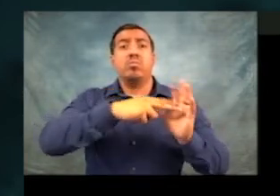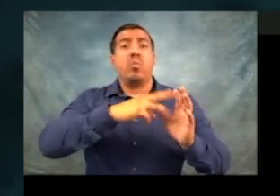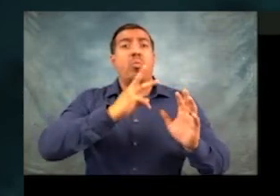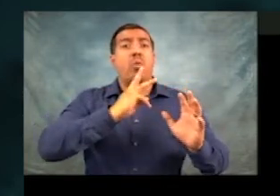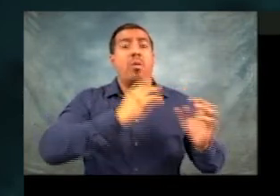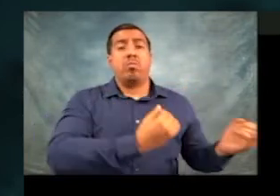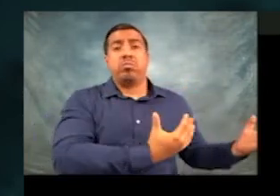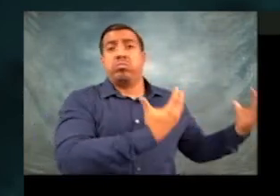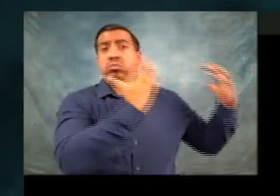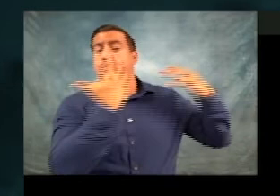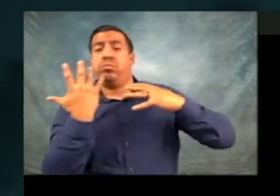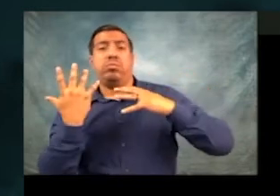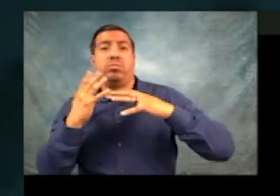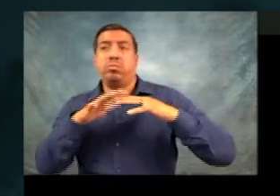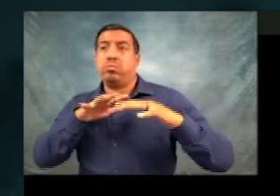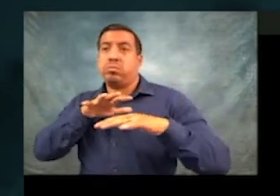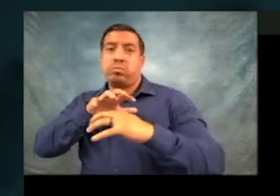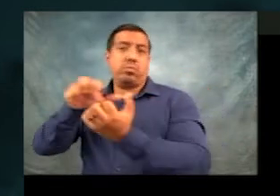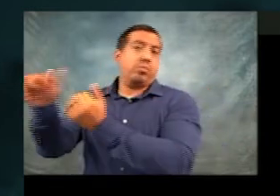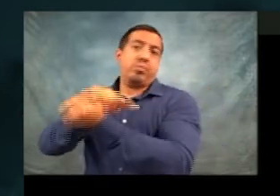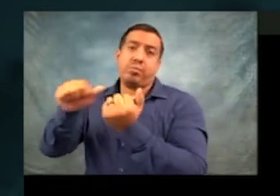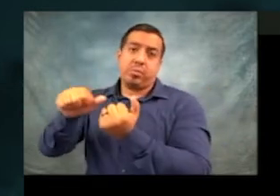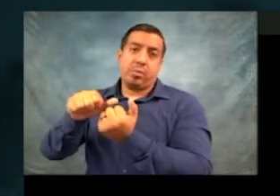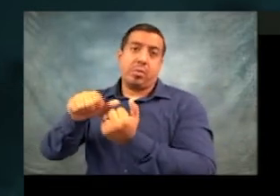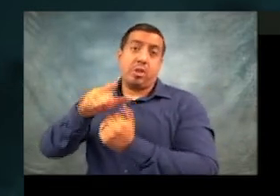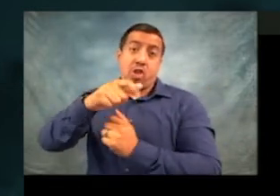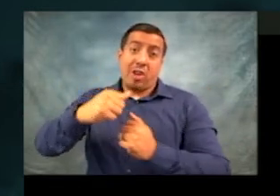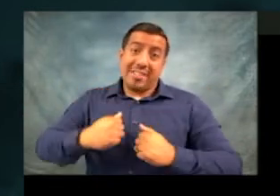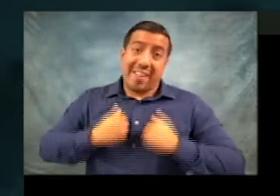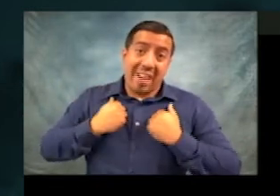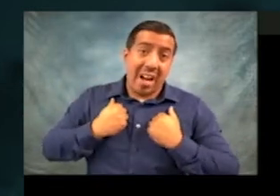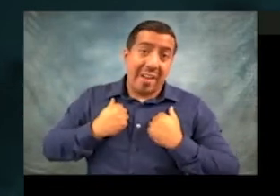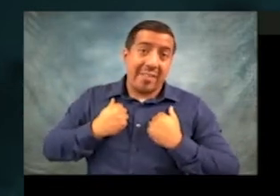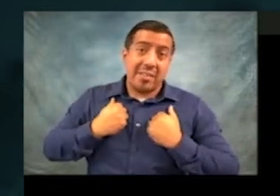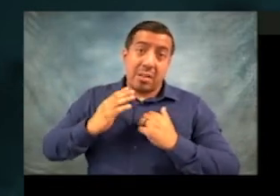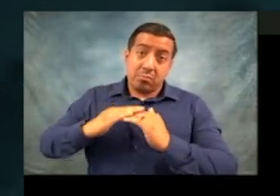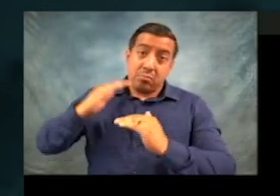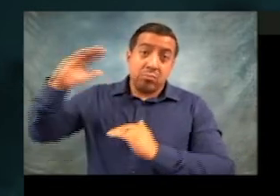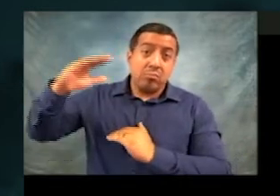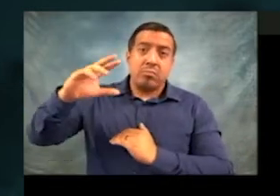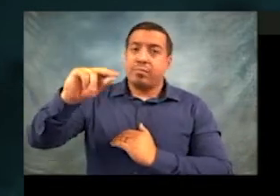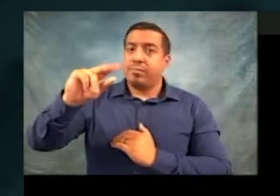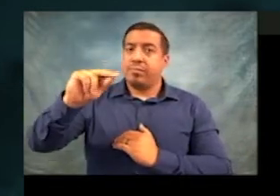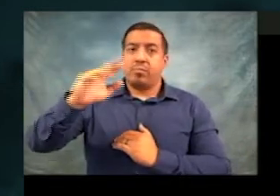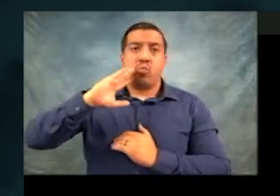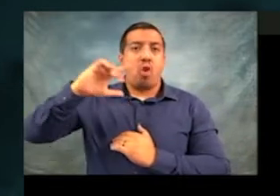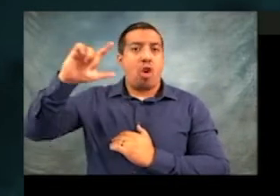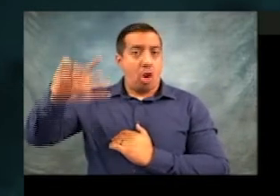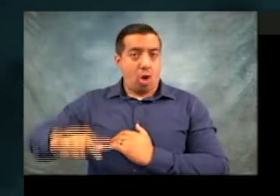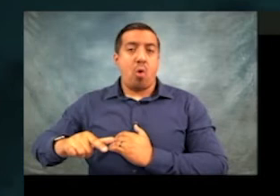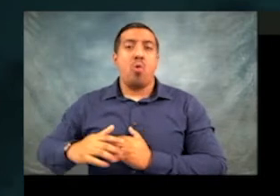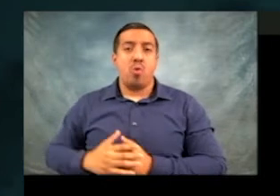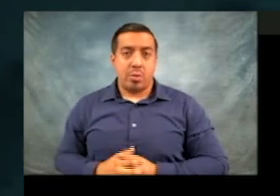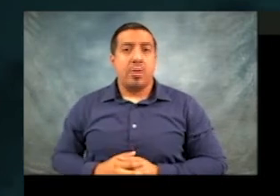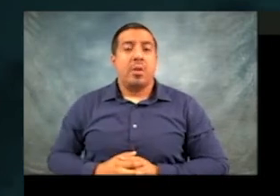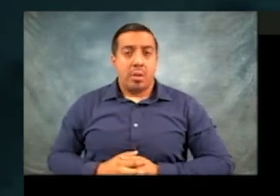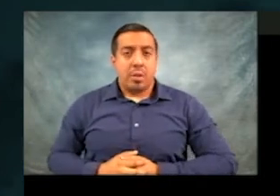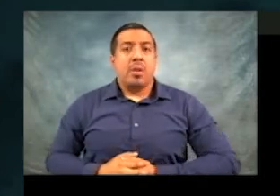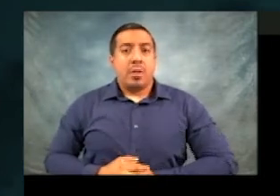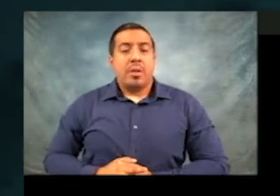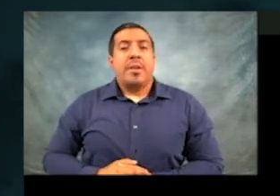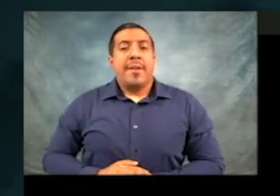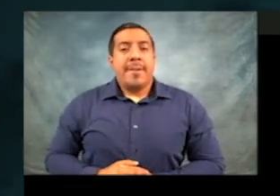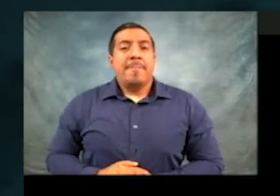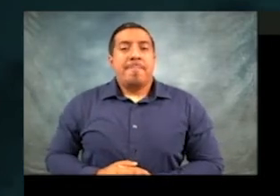chances of survival were really, really quite low, which is why we tag that phrase unsurvivable to it.